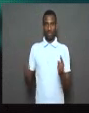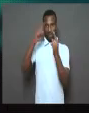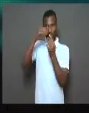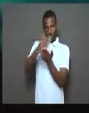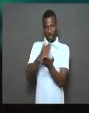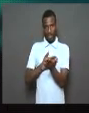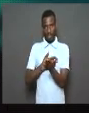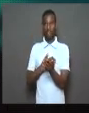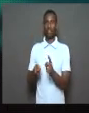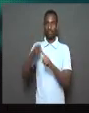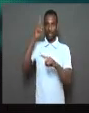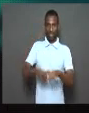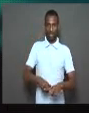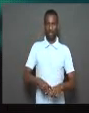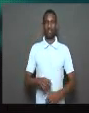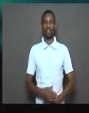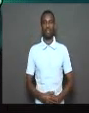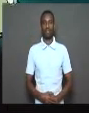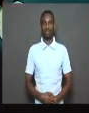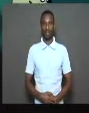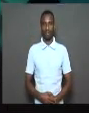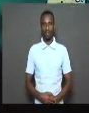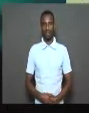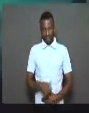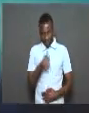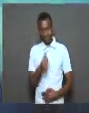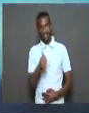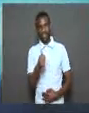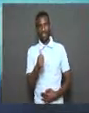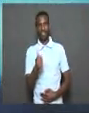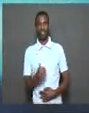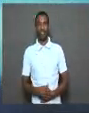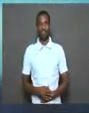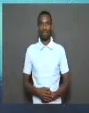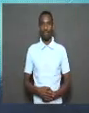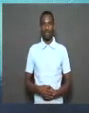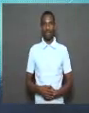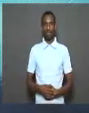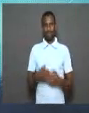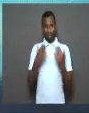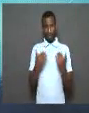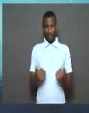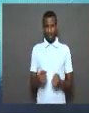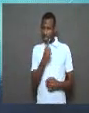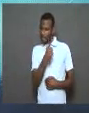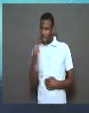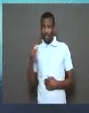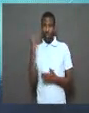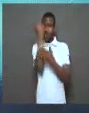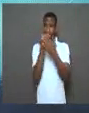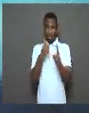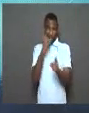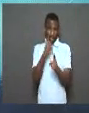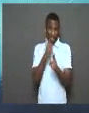Let's get back to our lesson. Hello, everyone. Did you manage to